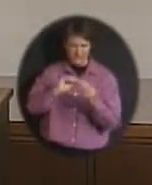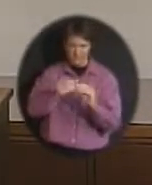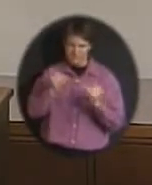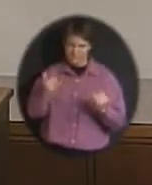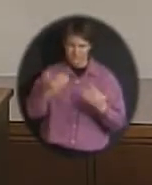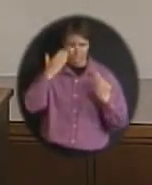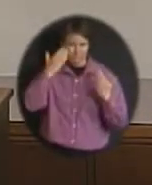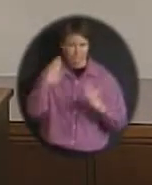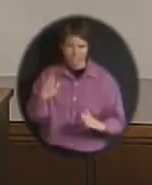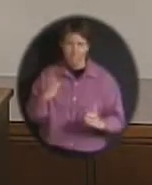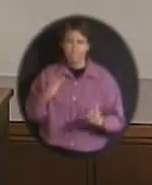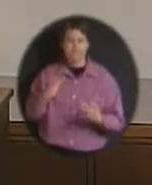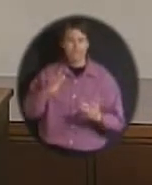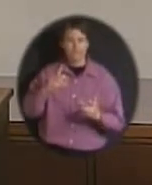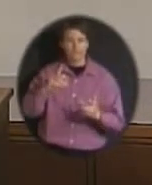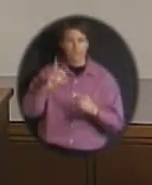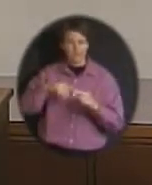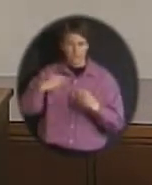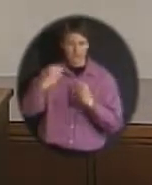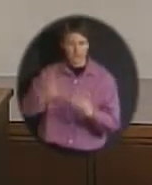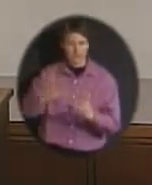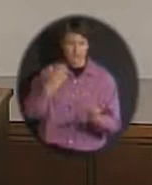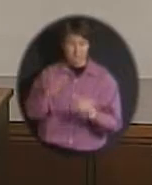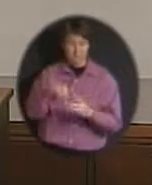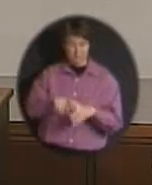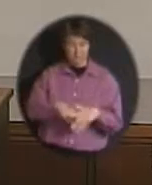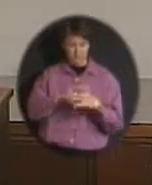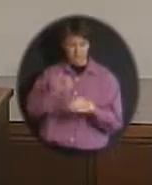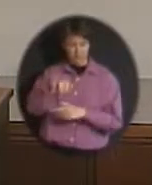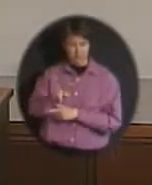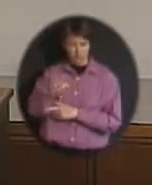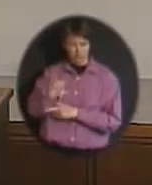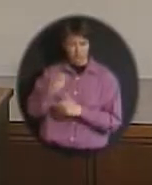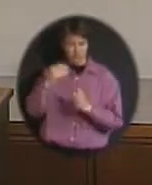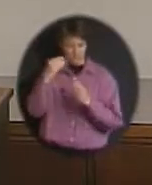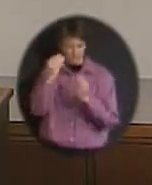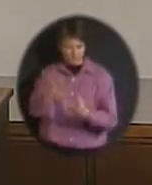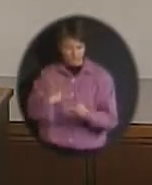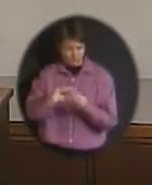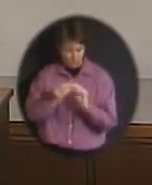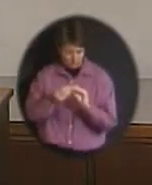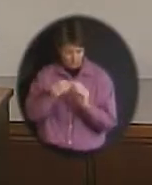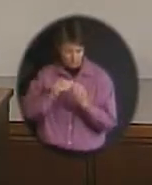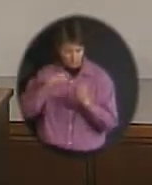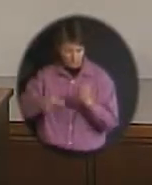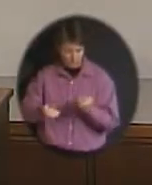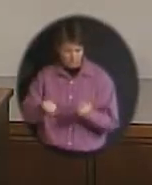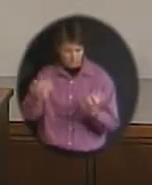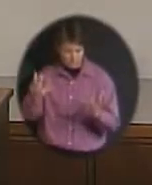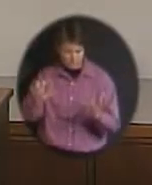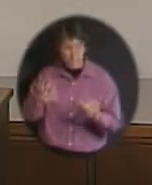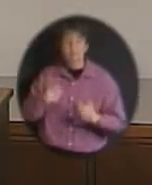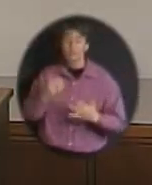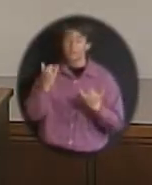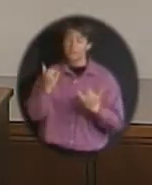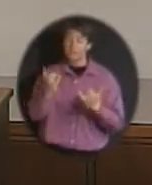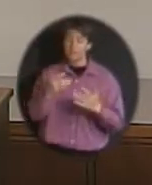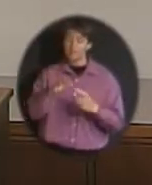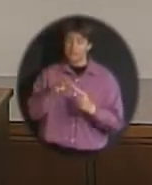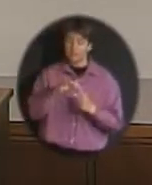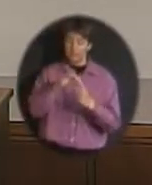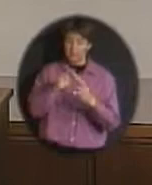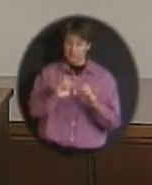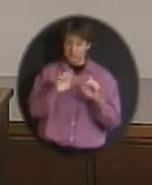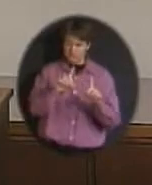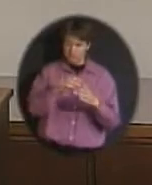time. It'll probably be the 1st of June before we could really give you those numbers. But at this time, we enroll the special